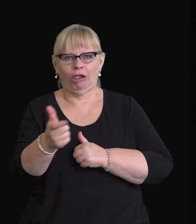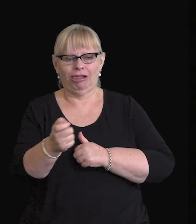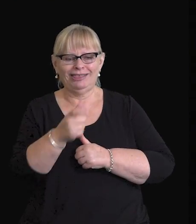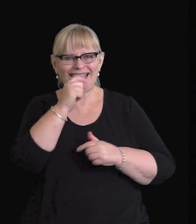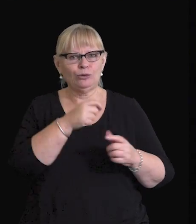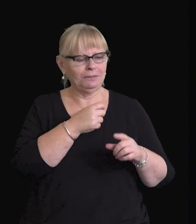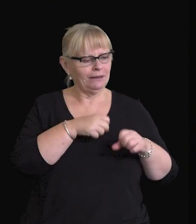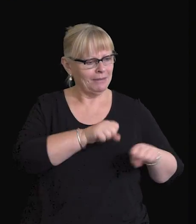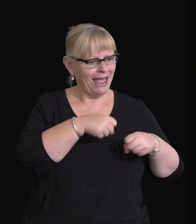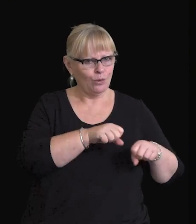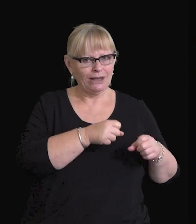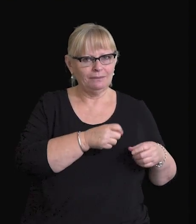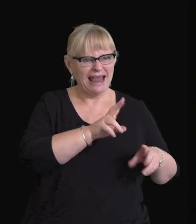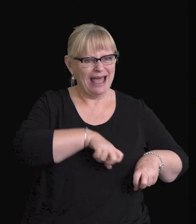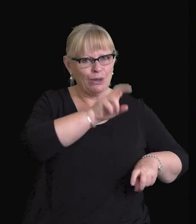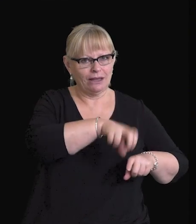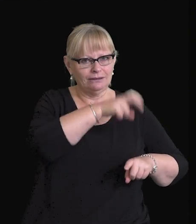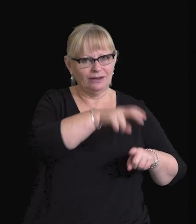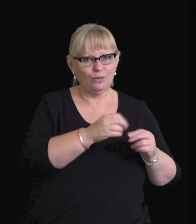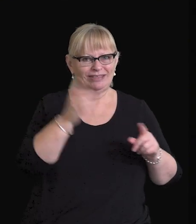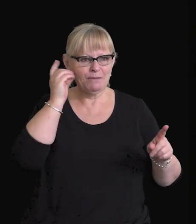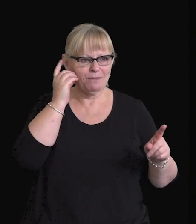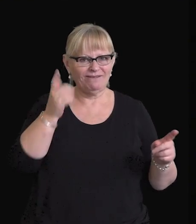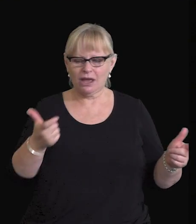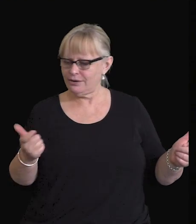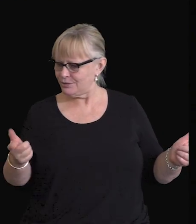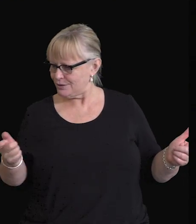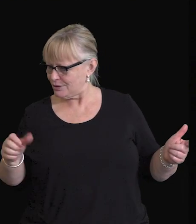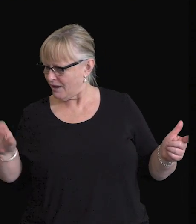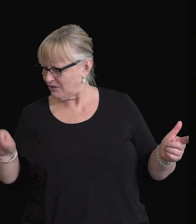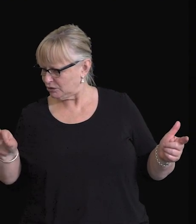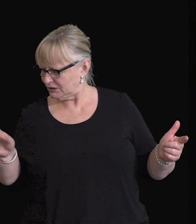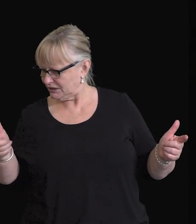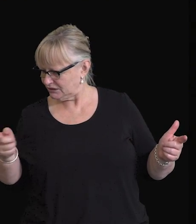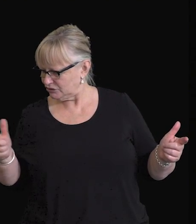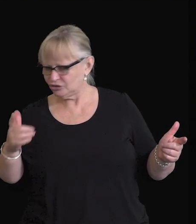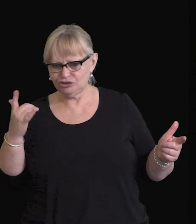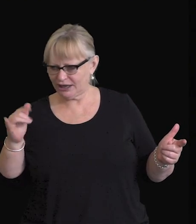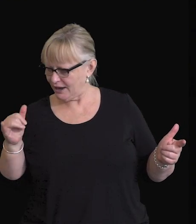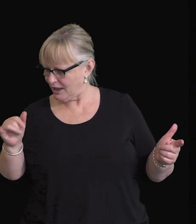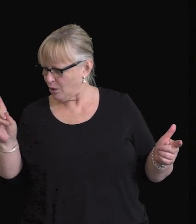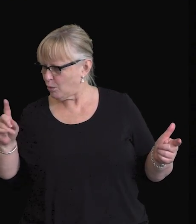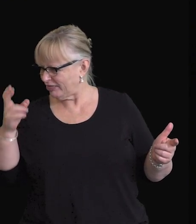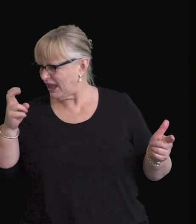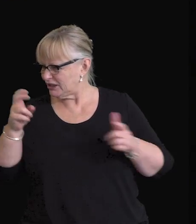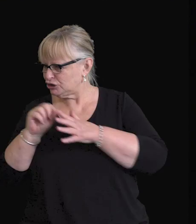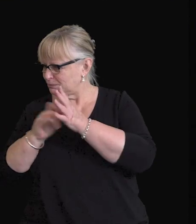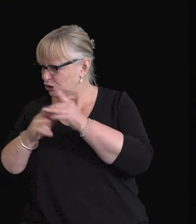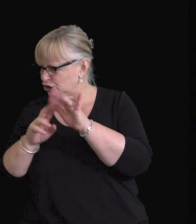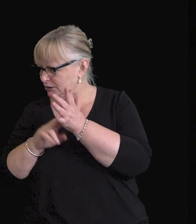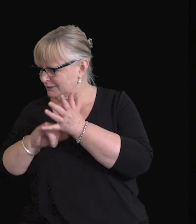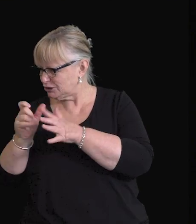ploughing the field. Other hand, mobile phone, voting, just checking out what those ancient Persians are up